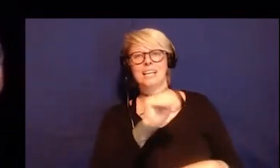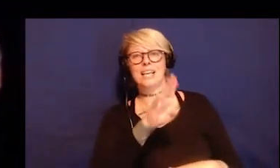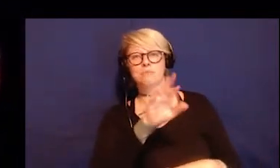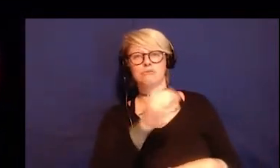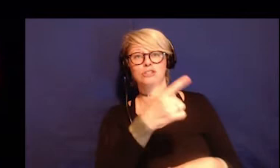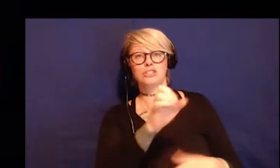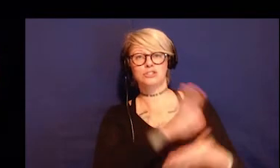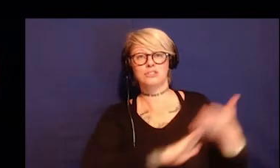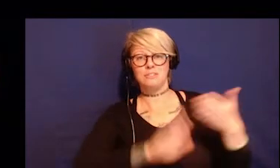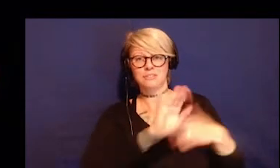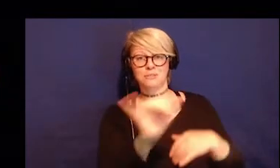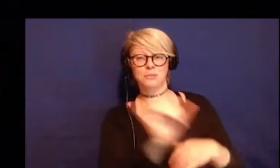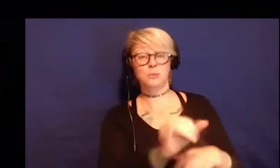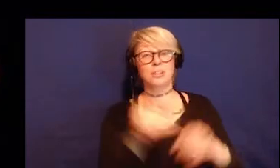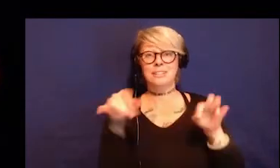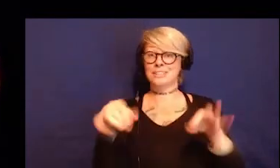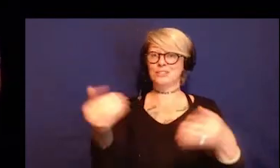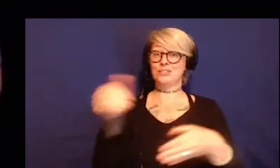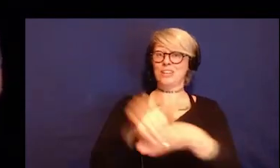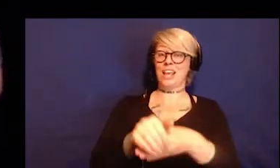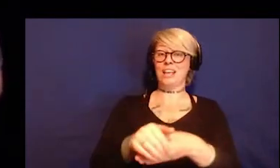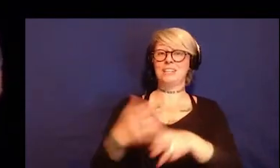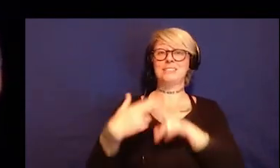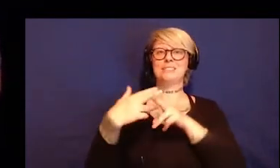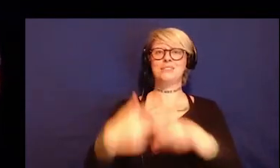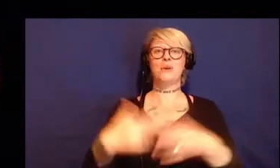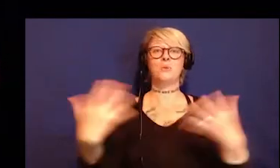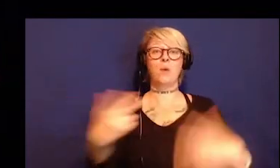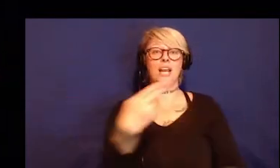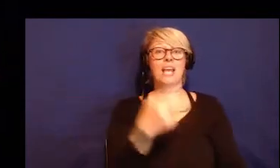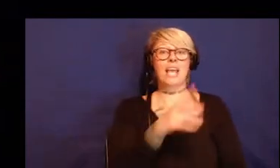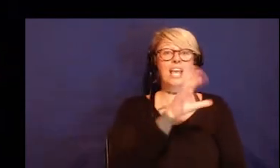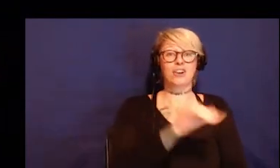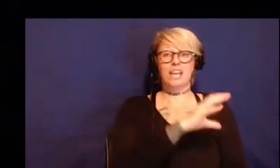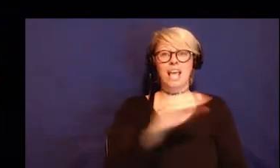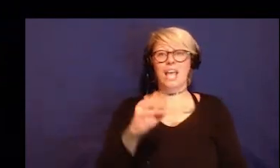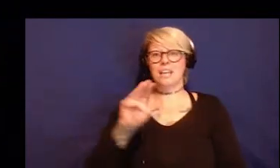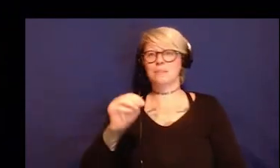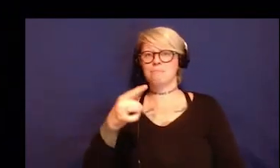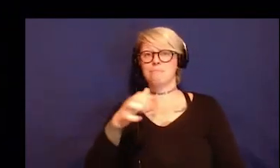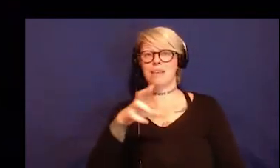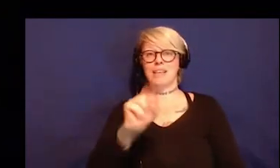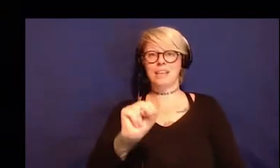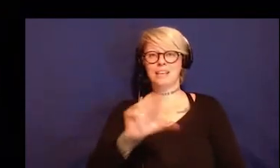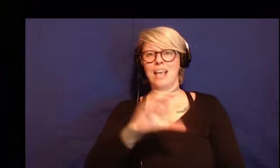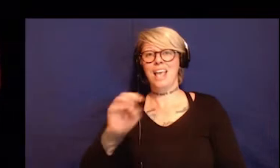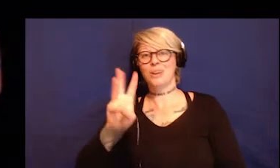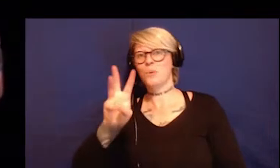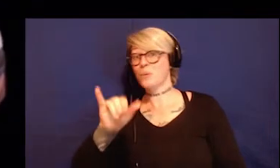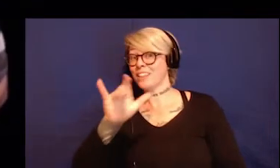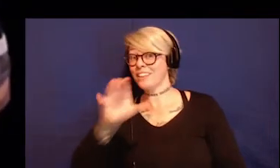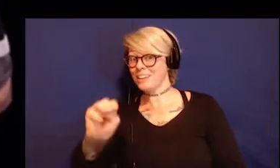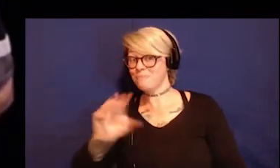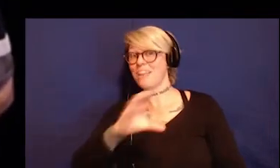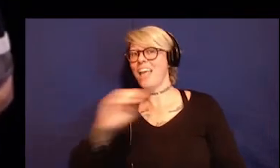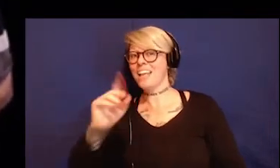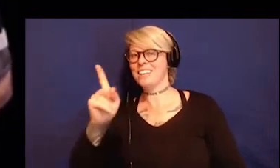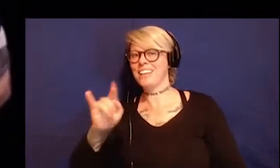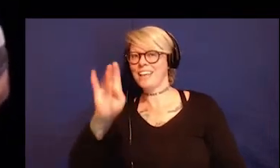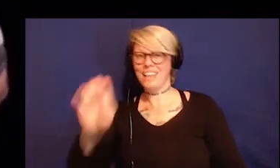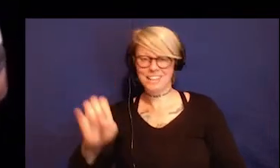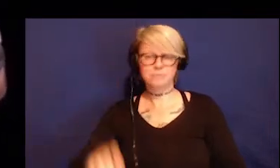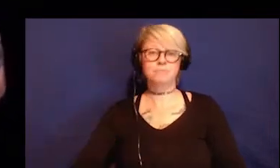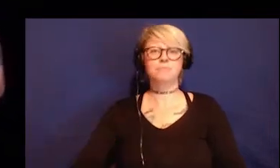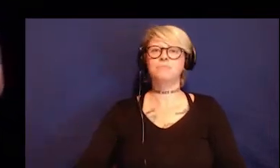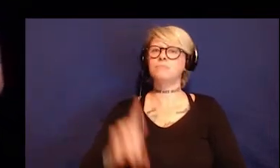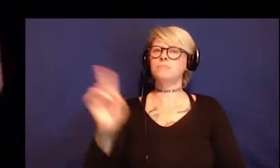an amazing play, I have to say, called Harry and Meghan and William and Kate. You may recognize the names. Windsor Castle. Prince